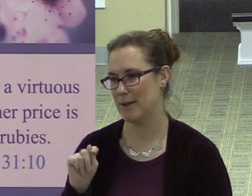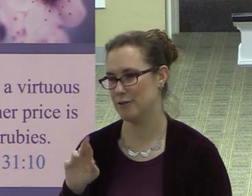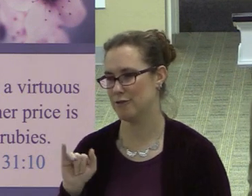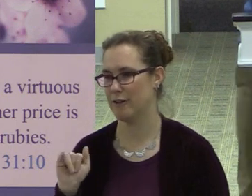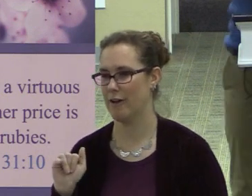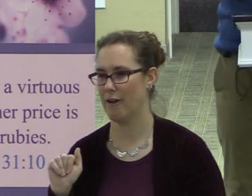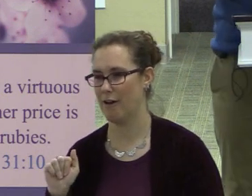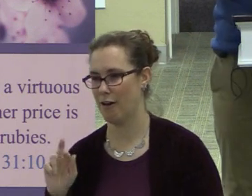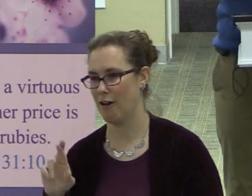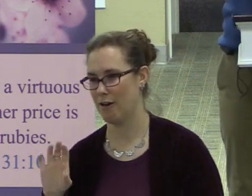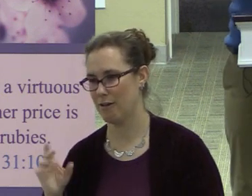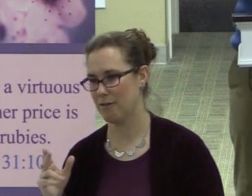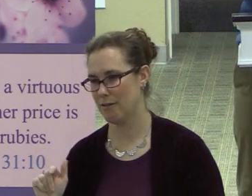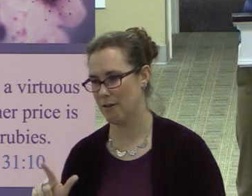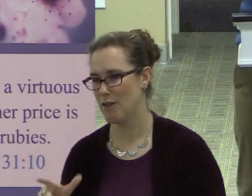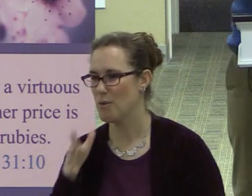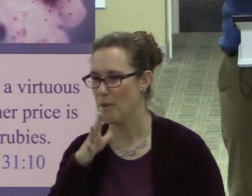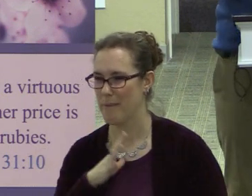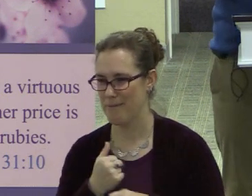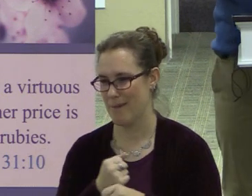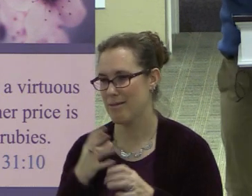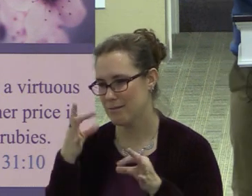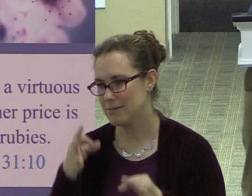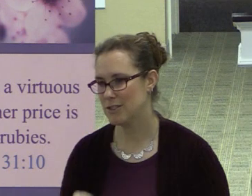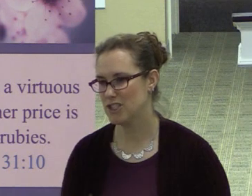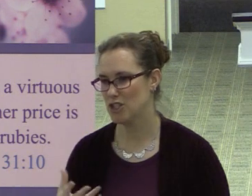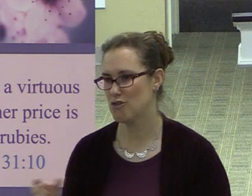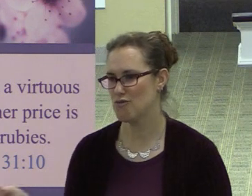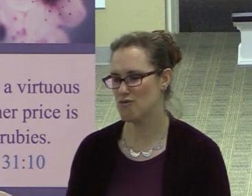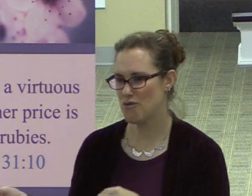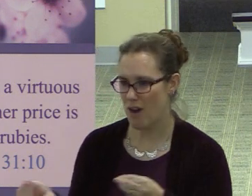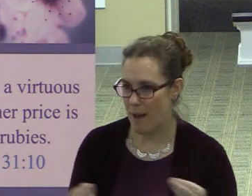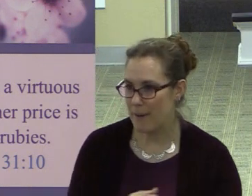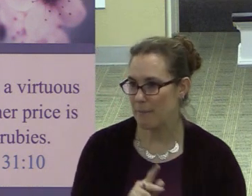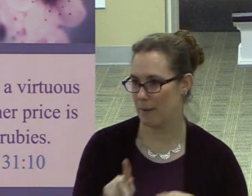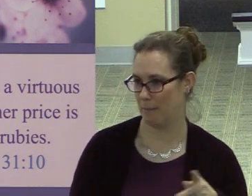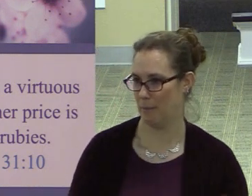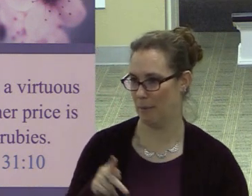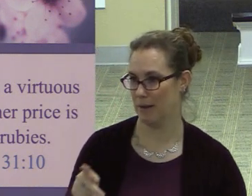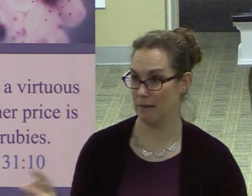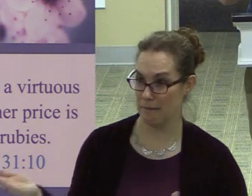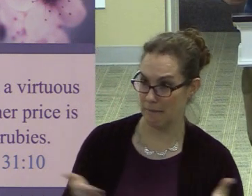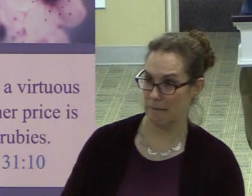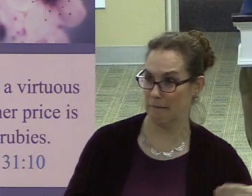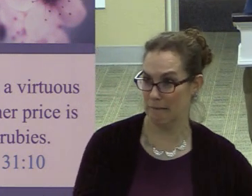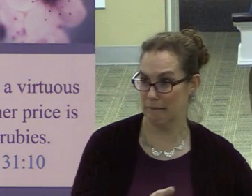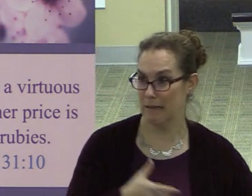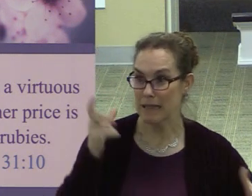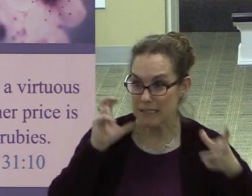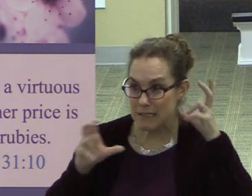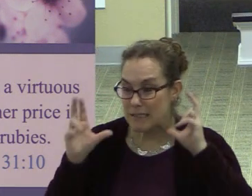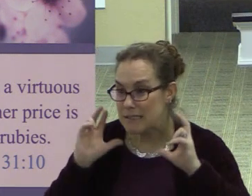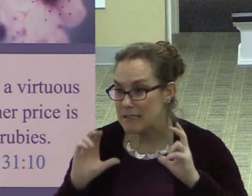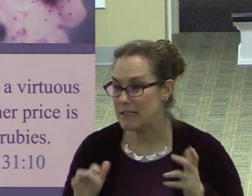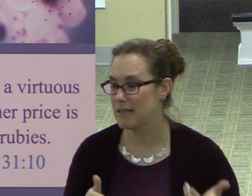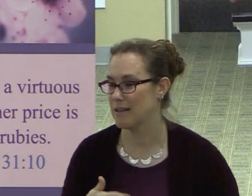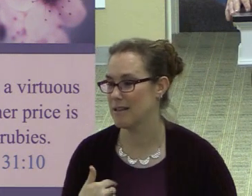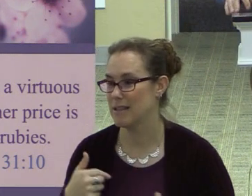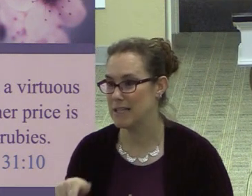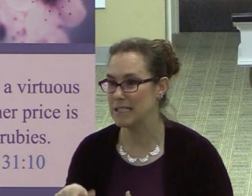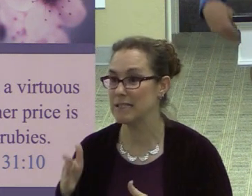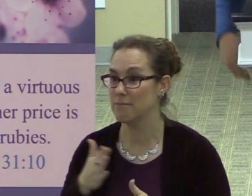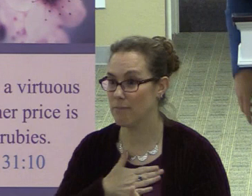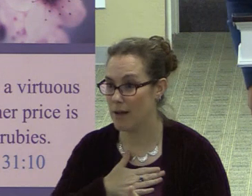was not, it's not like the States. It was common. They're grabbing people. Come over here and listen. Come over here and listen. She's pulling people in. And she's saying this. This is my